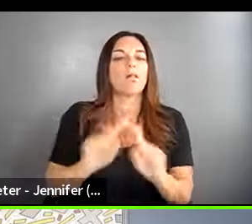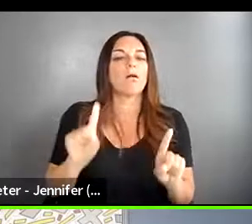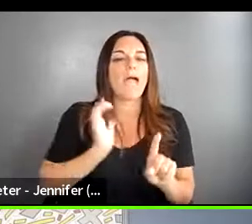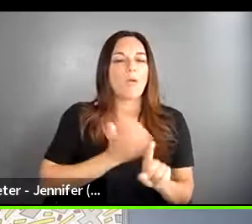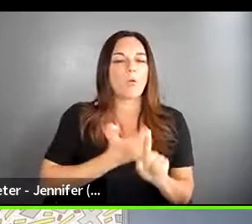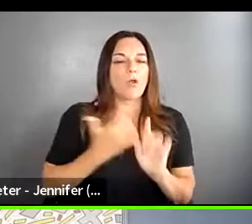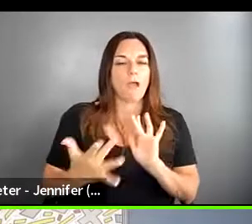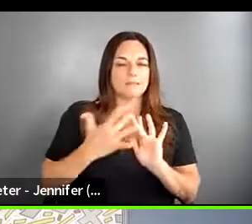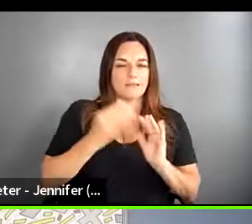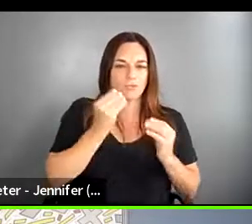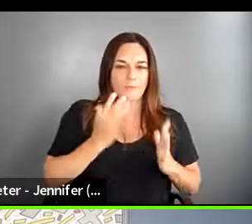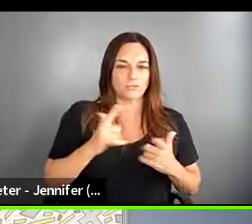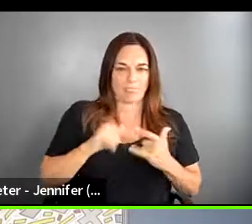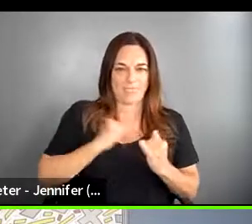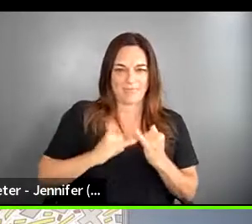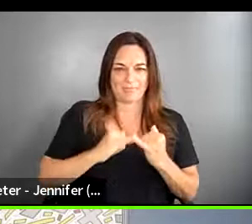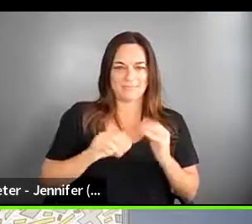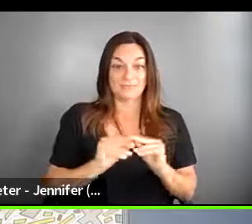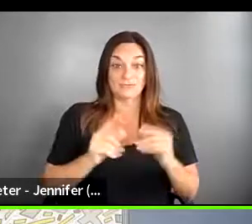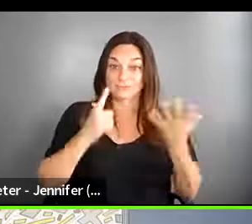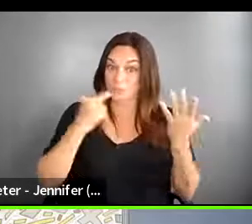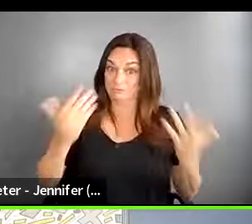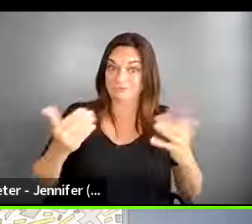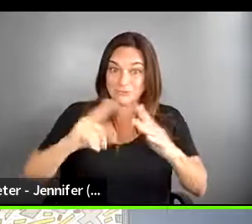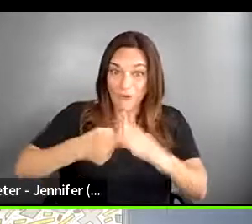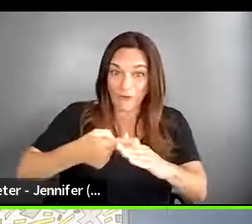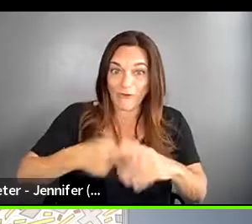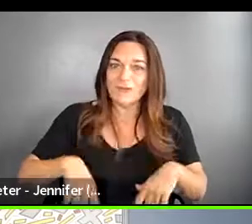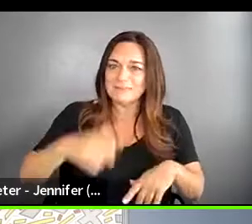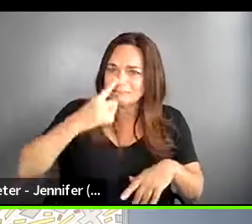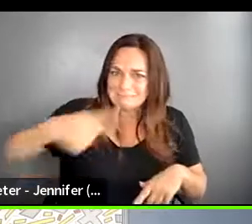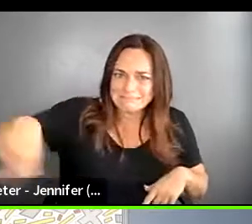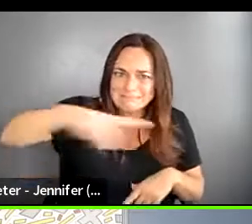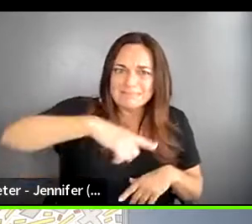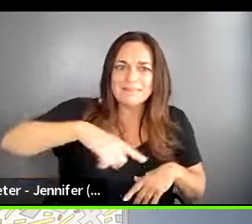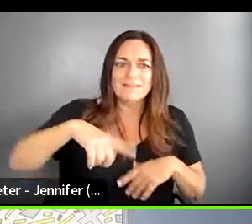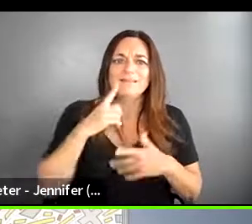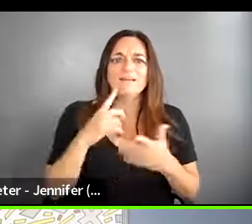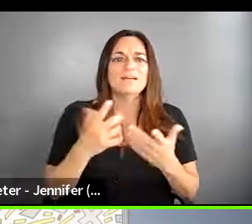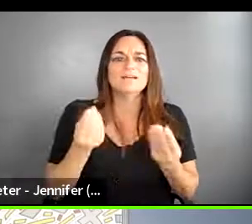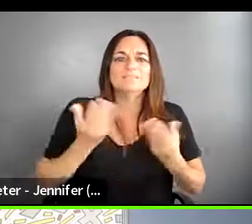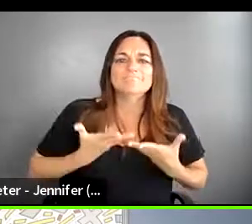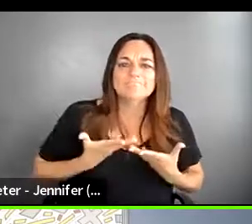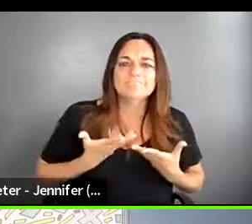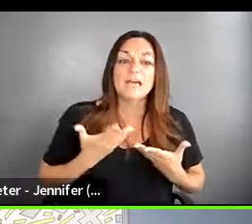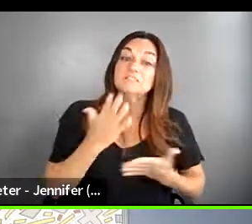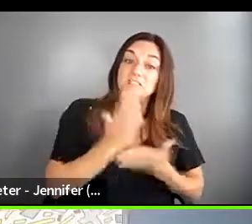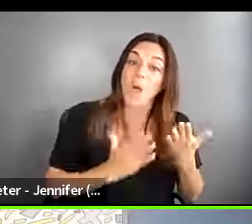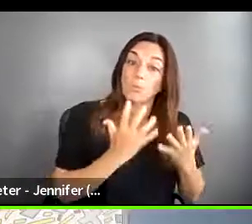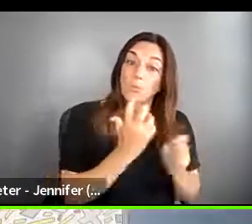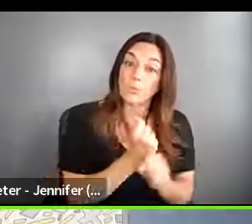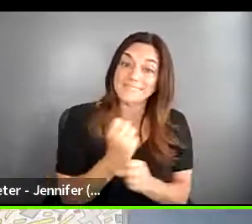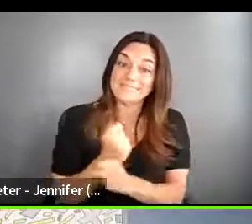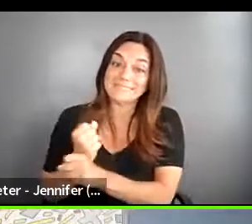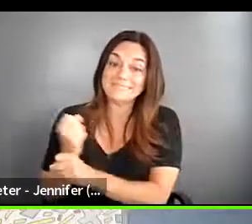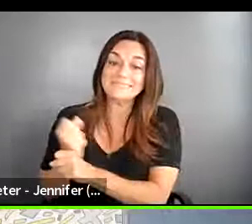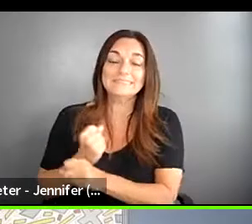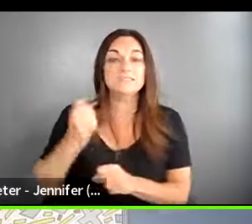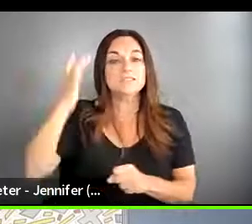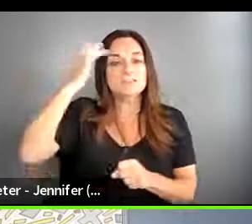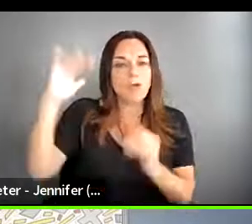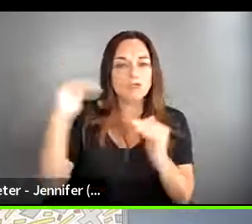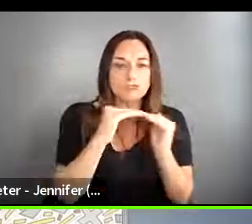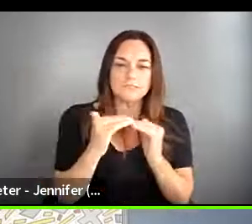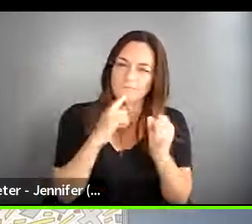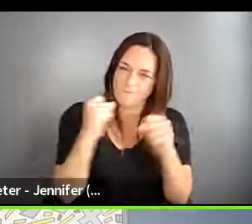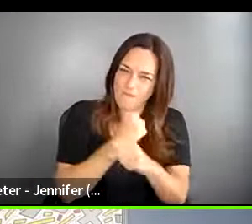So let's jump right in. Gus, can you fill us in on one of the wins, or some of the wins rather, Smart Justice fought hard to